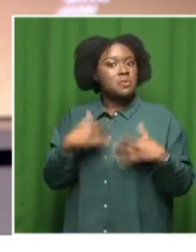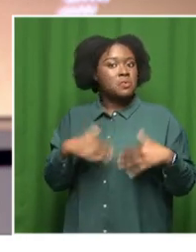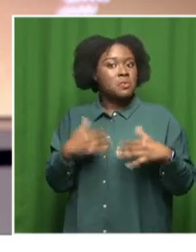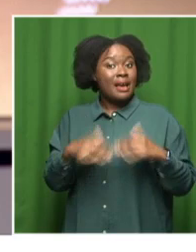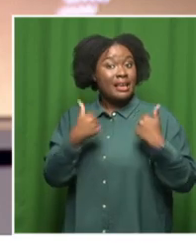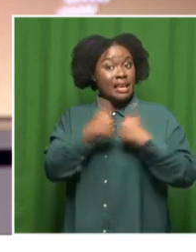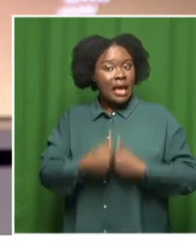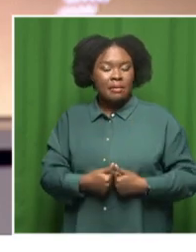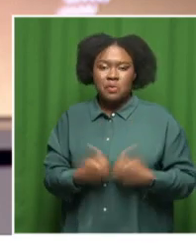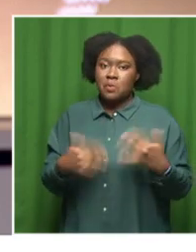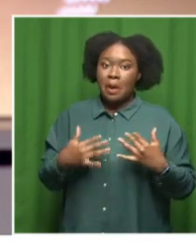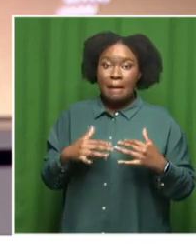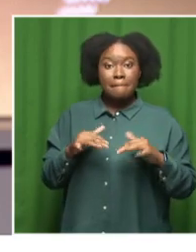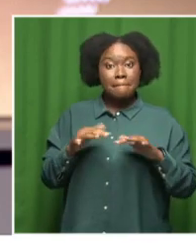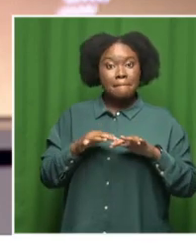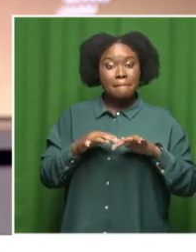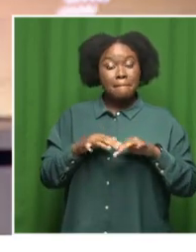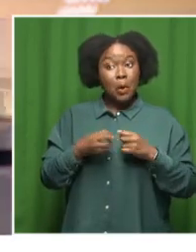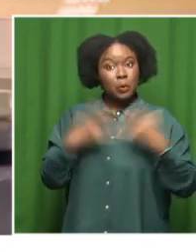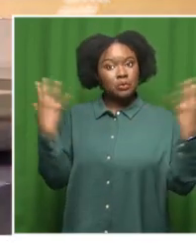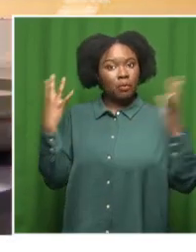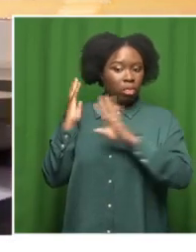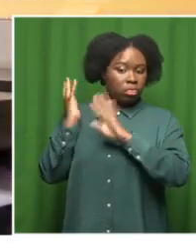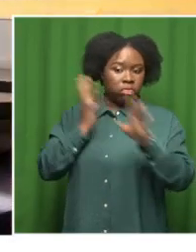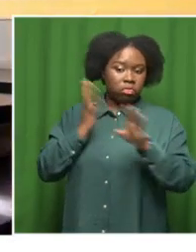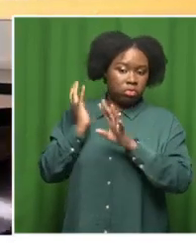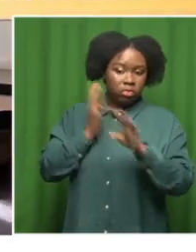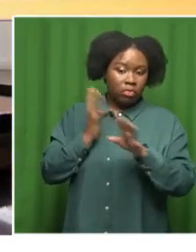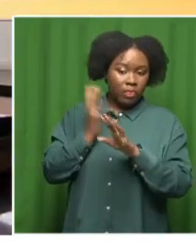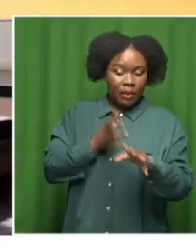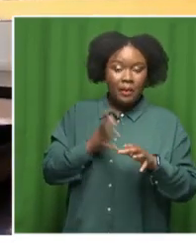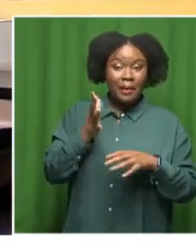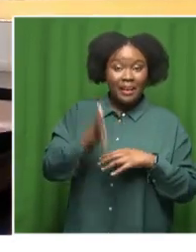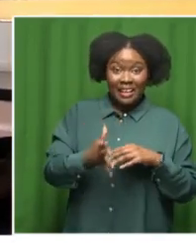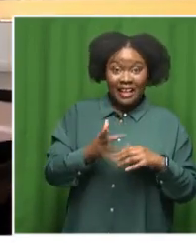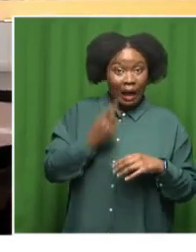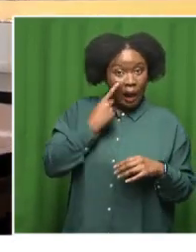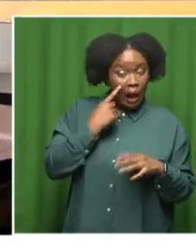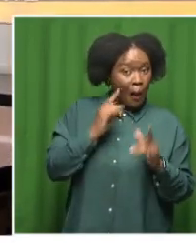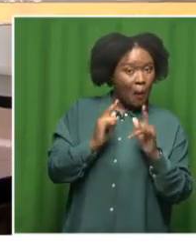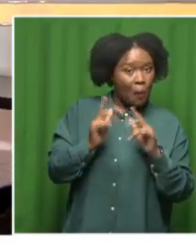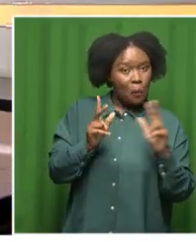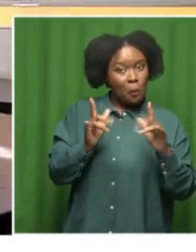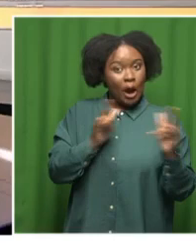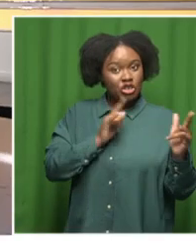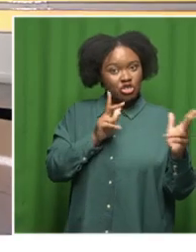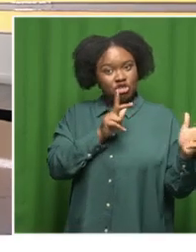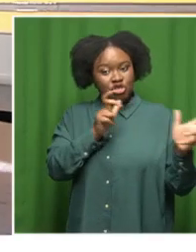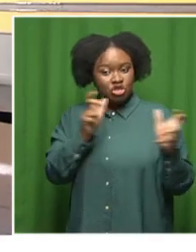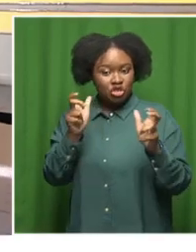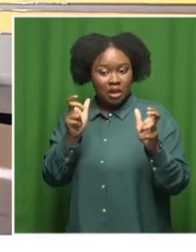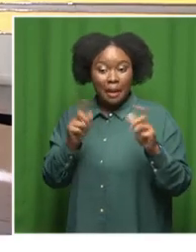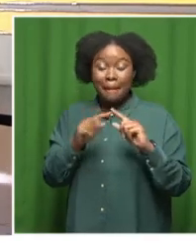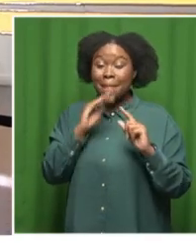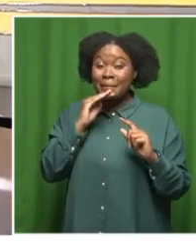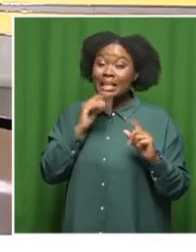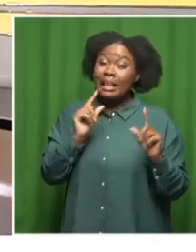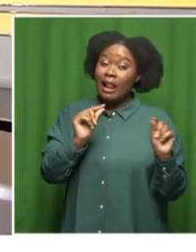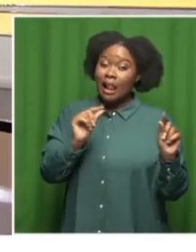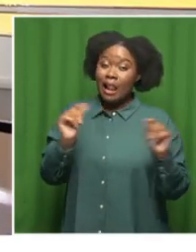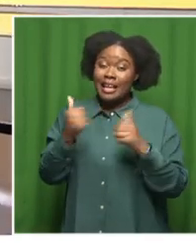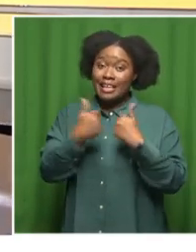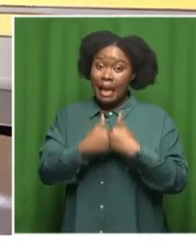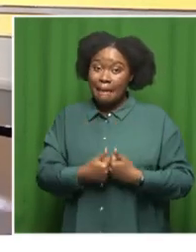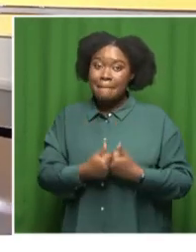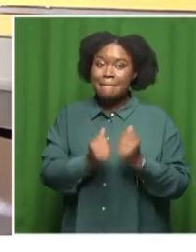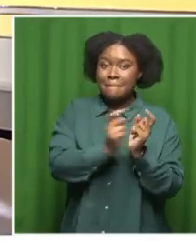out at any World Cup when it goes on the cards. It's going to be a tough series of fixtures, because for South Africa they